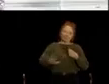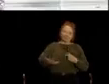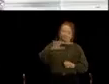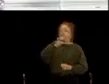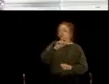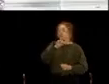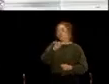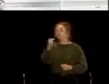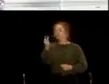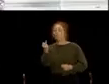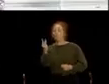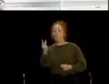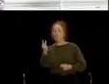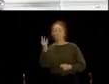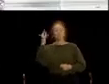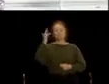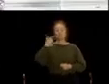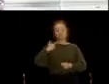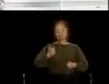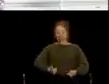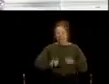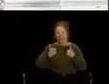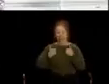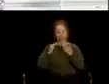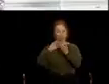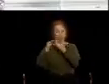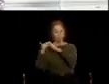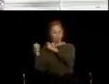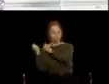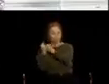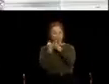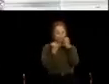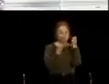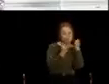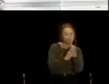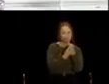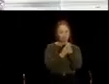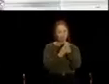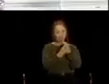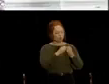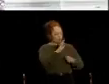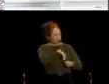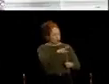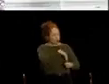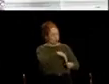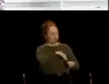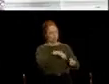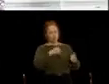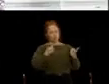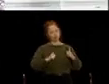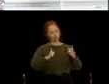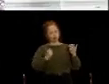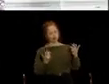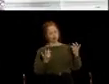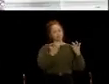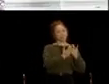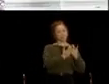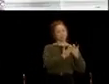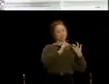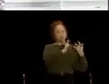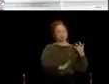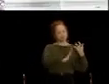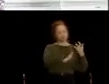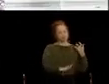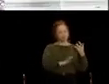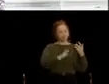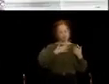lived in a community of people, in a family of people that were like, we're going to try our best to adapt the world for you. So if